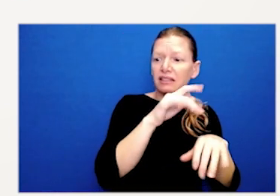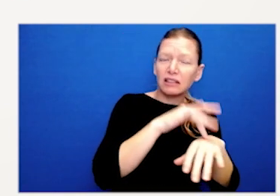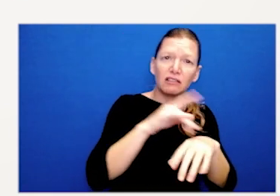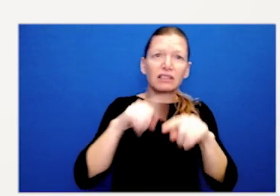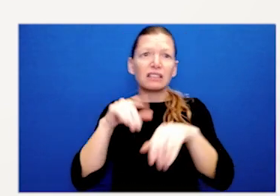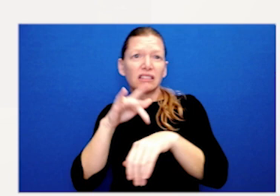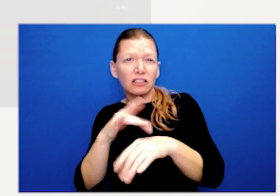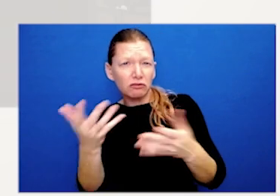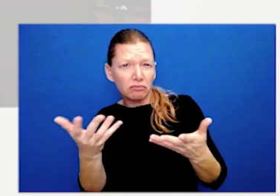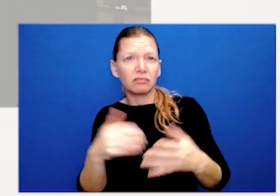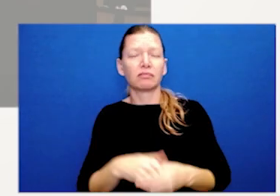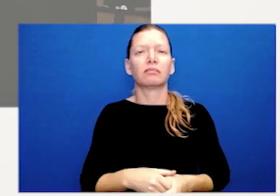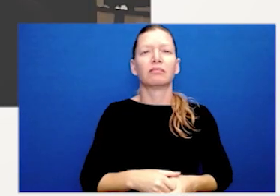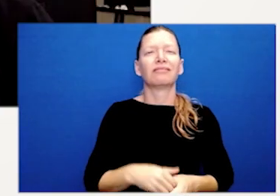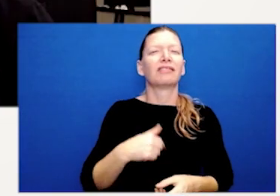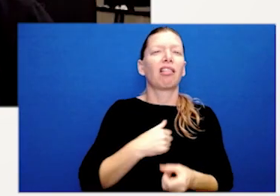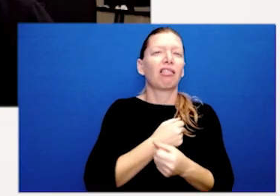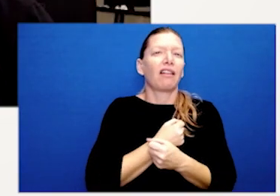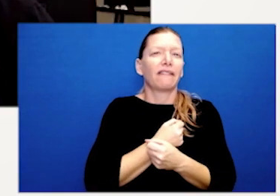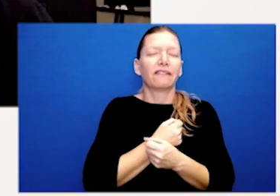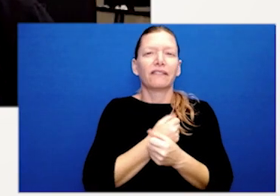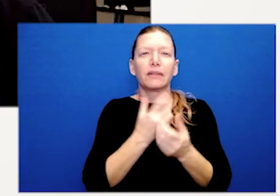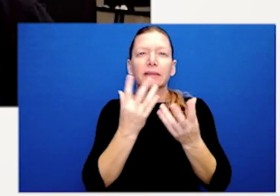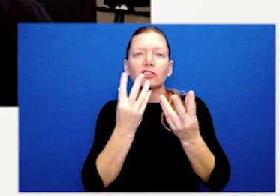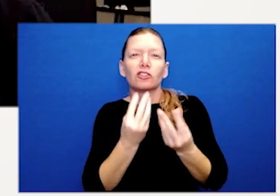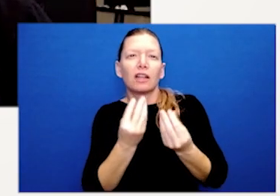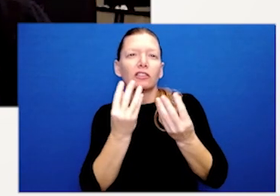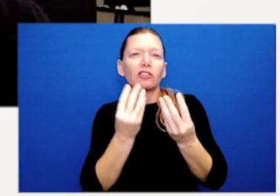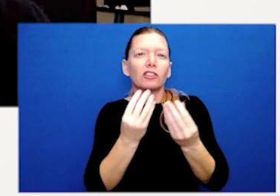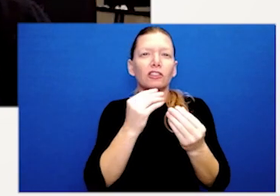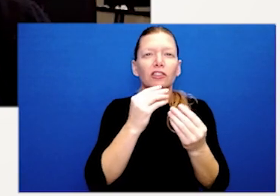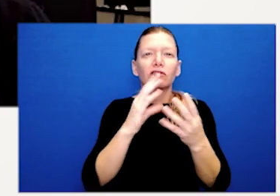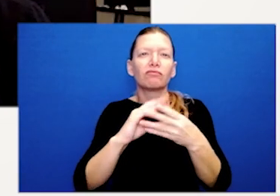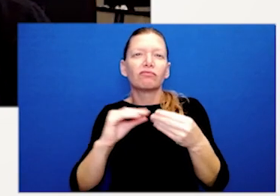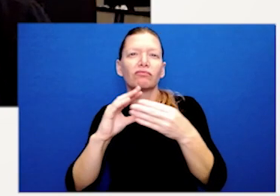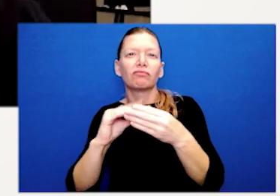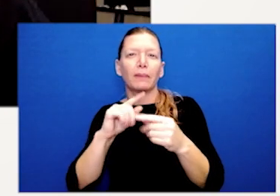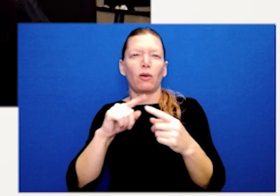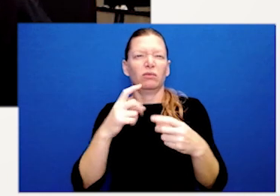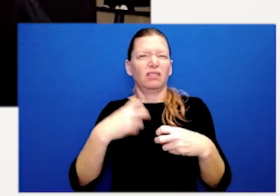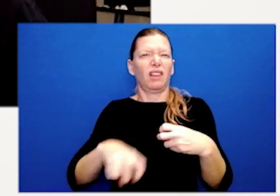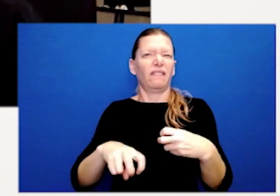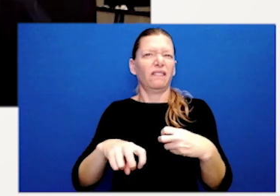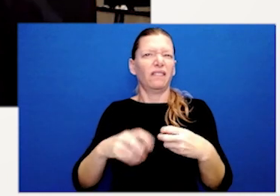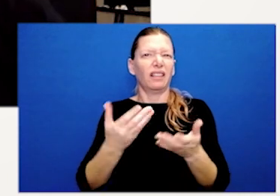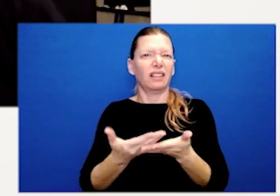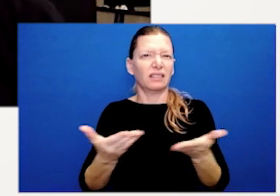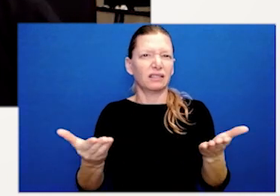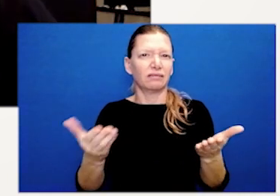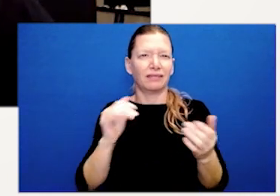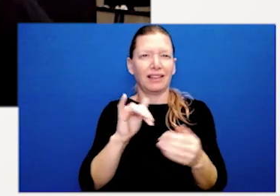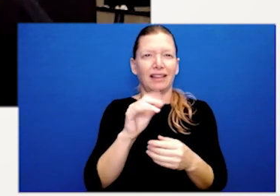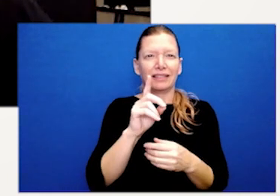I love wrapping like a lot of gentleness into my poetry, even when it's about really hard things. So I